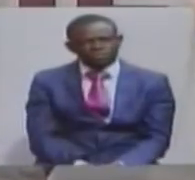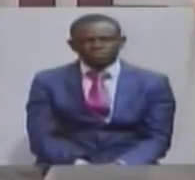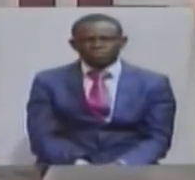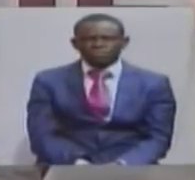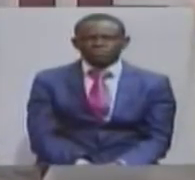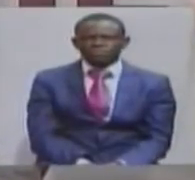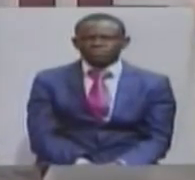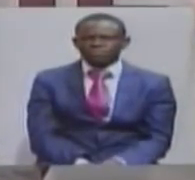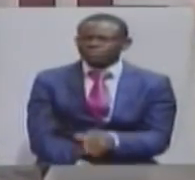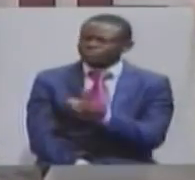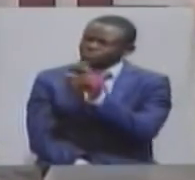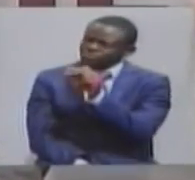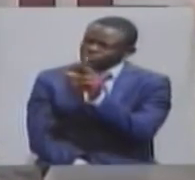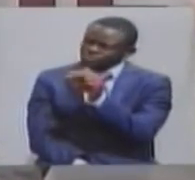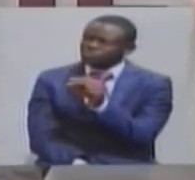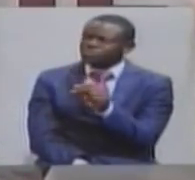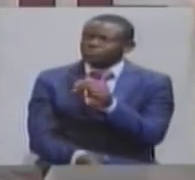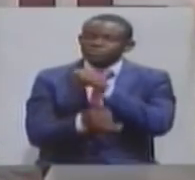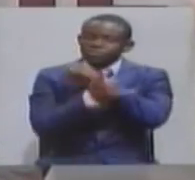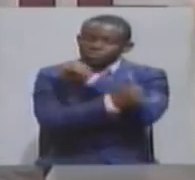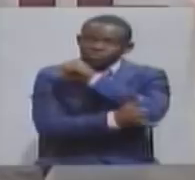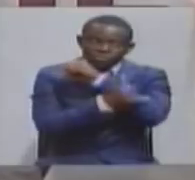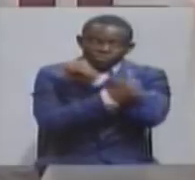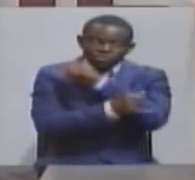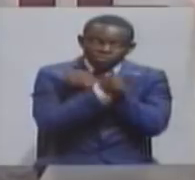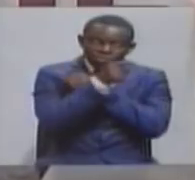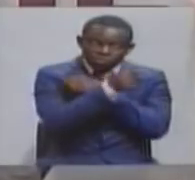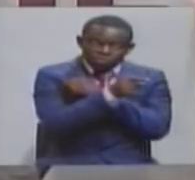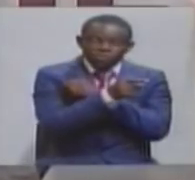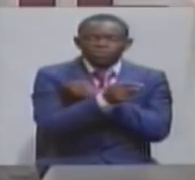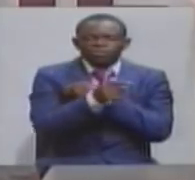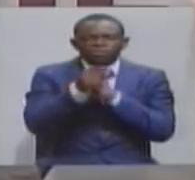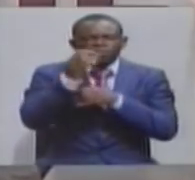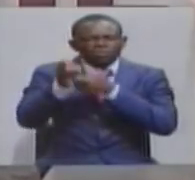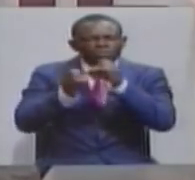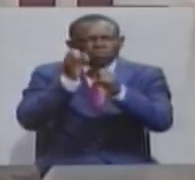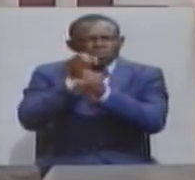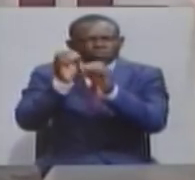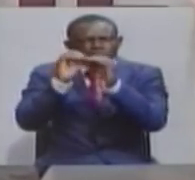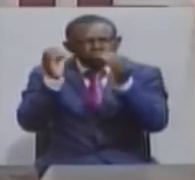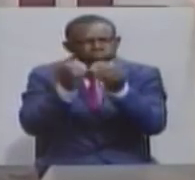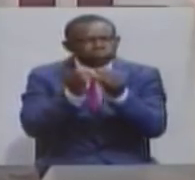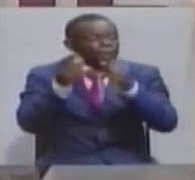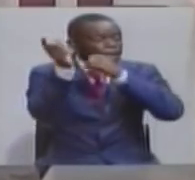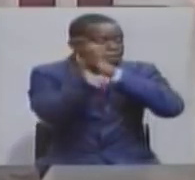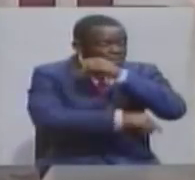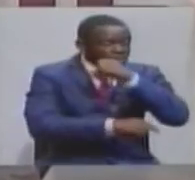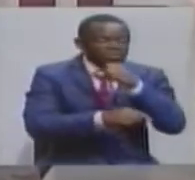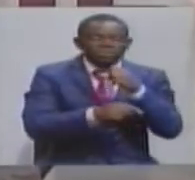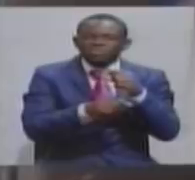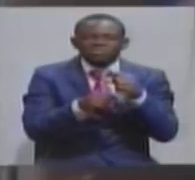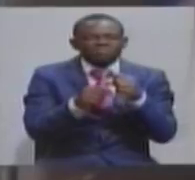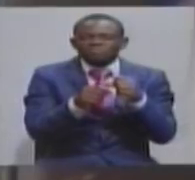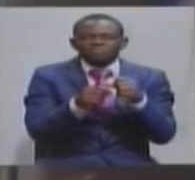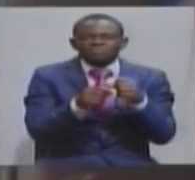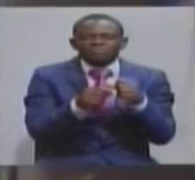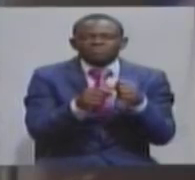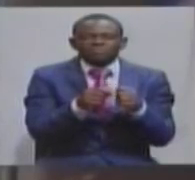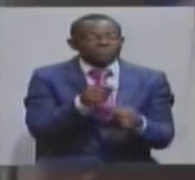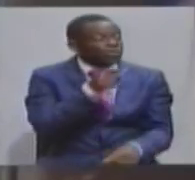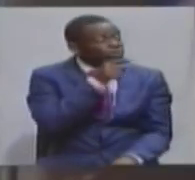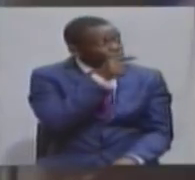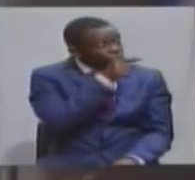implement what has been resolved, not necessarily by who has facilitated the resolution. That's not the issue. They will facilitate the resolutions, but then you agree